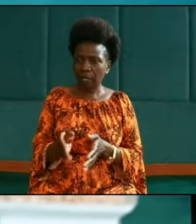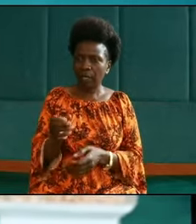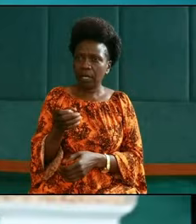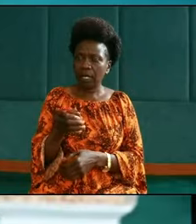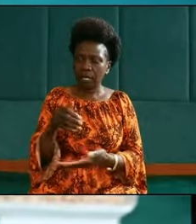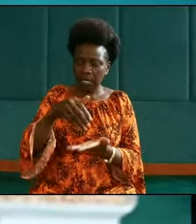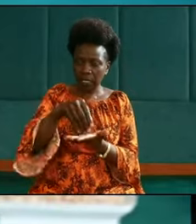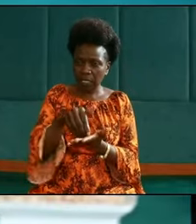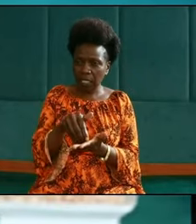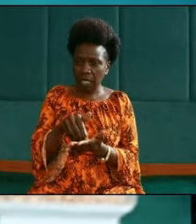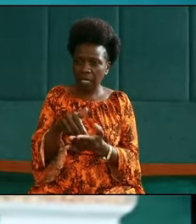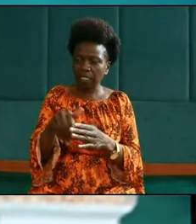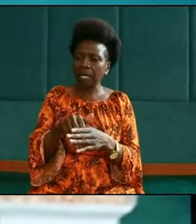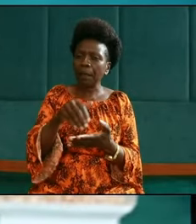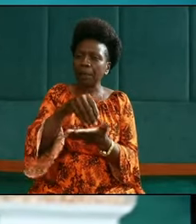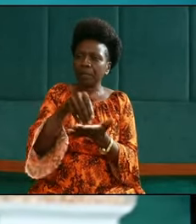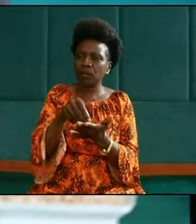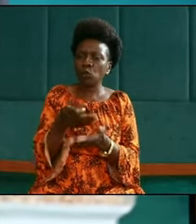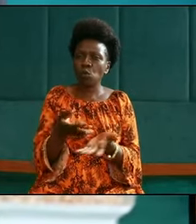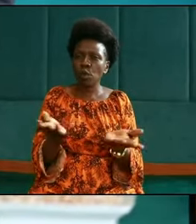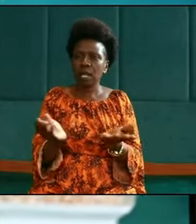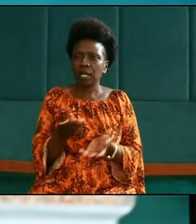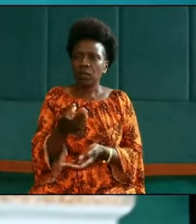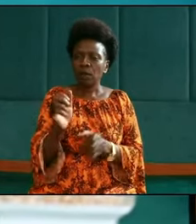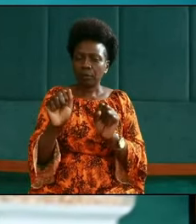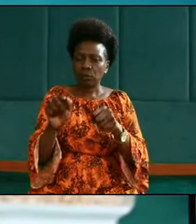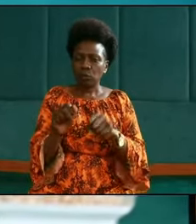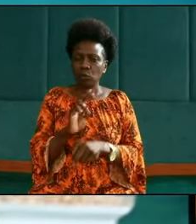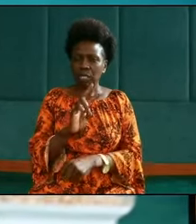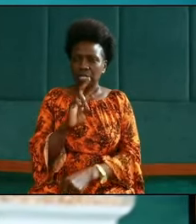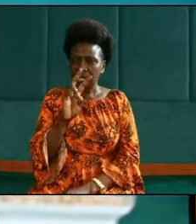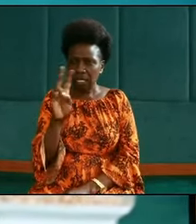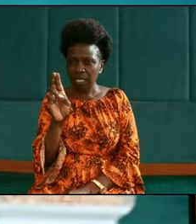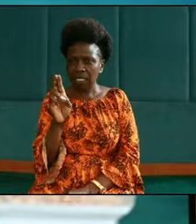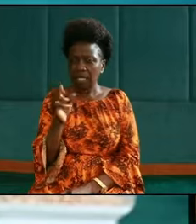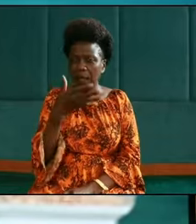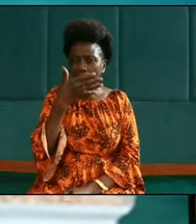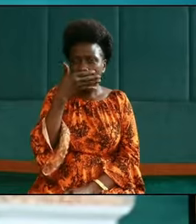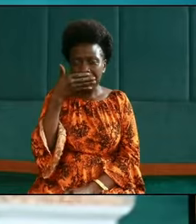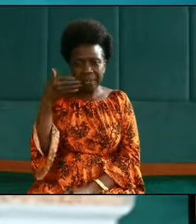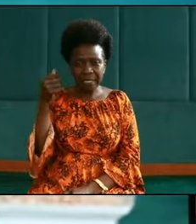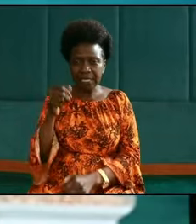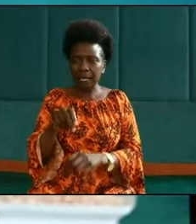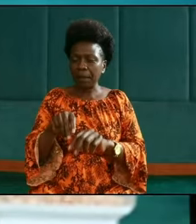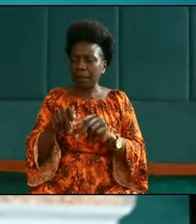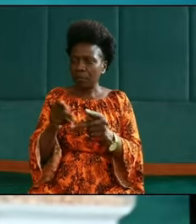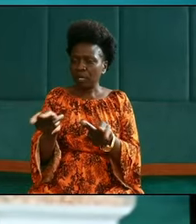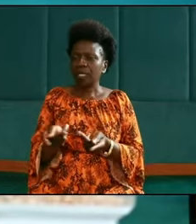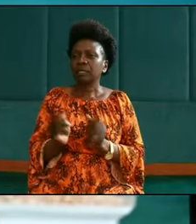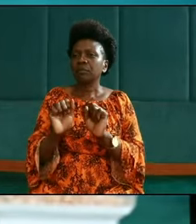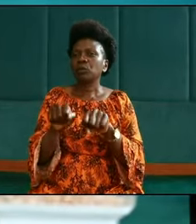the center, in the middle, where they were able to see the best place